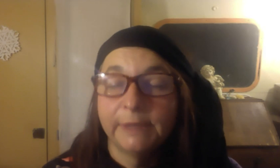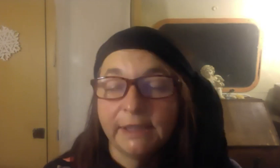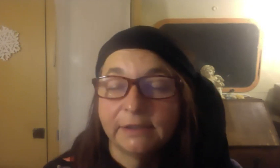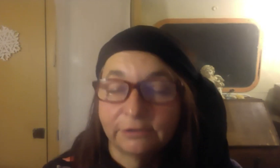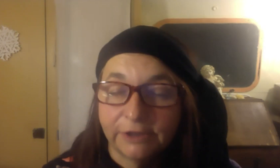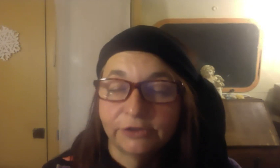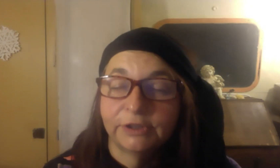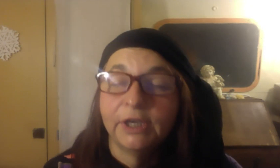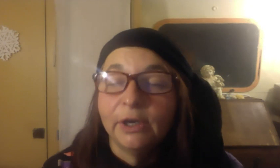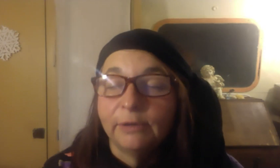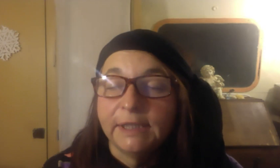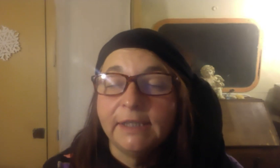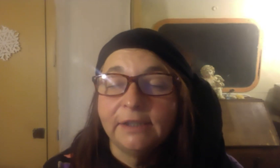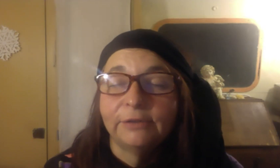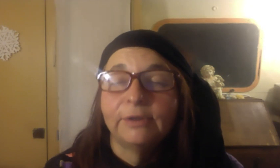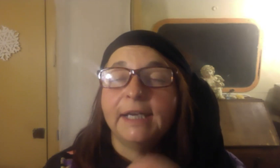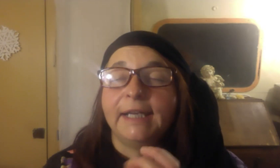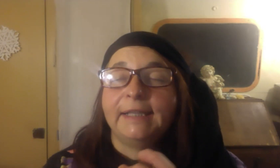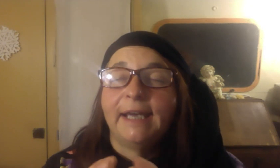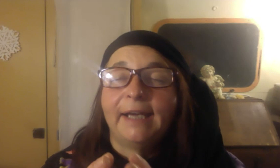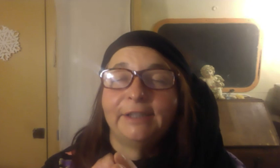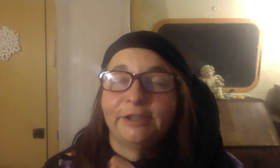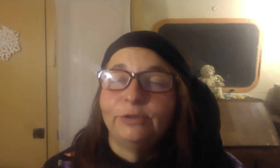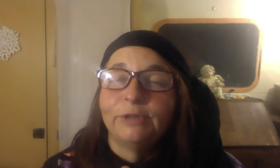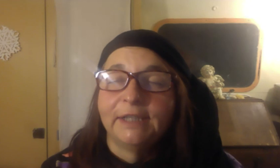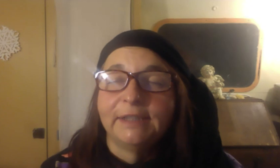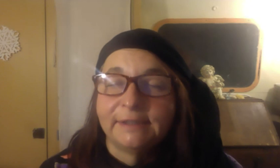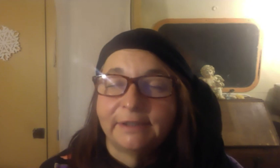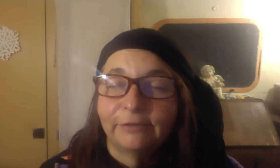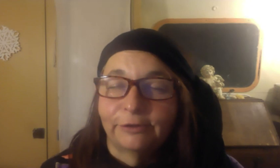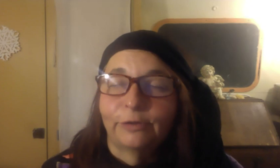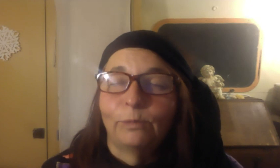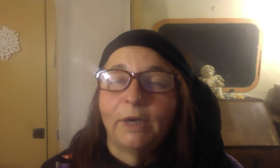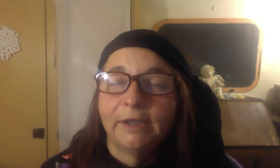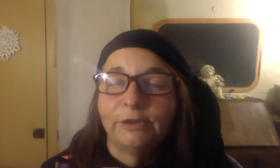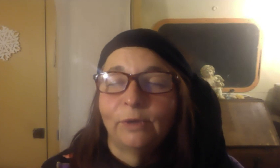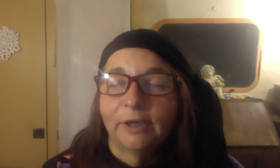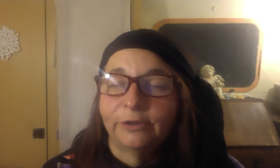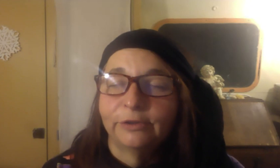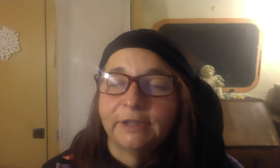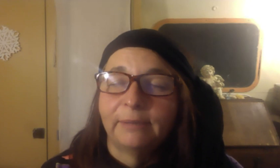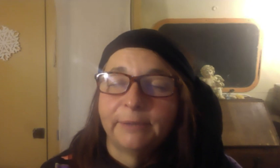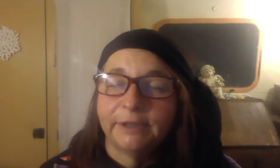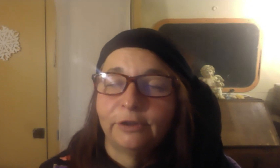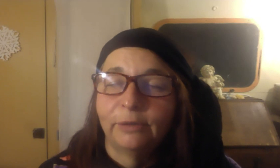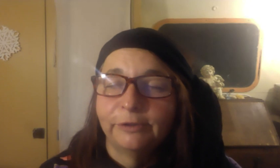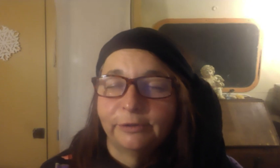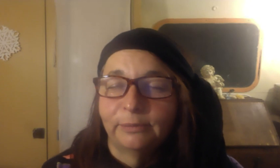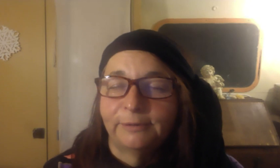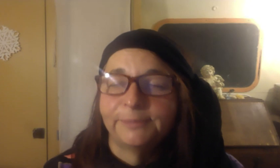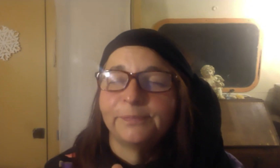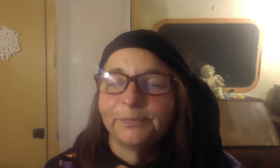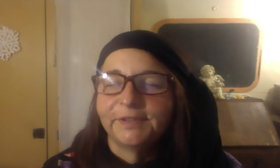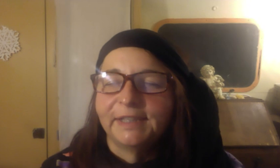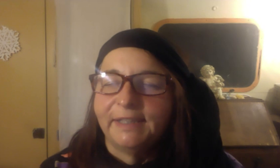so many treasures within you that you can discover while you are curled up and